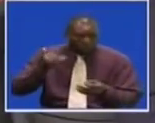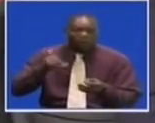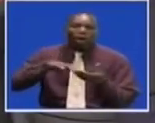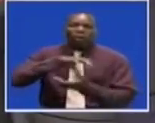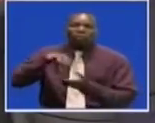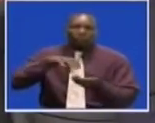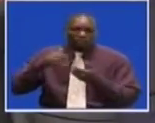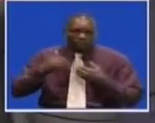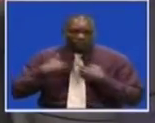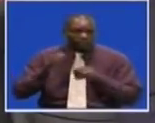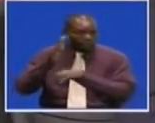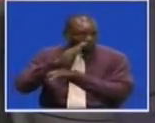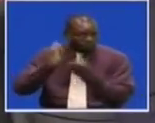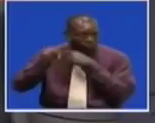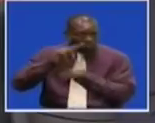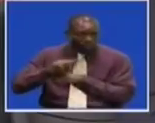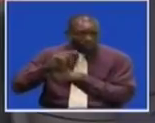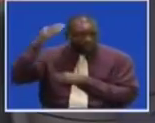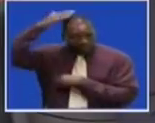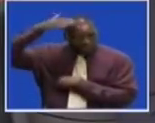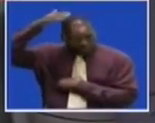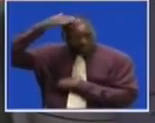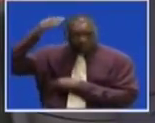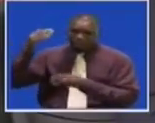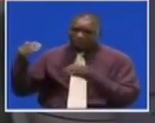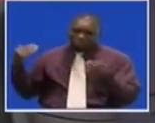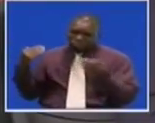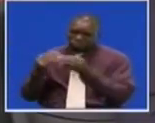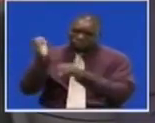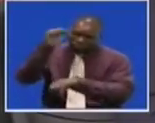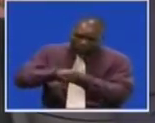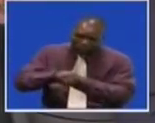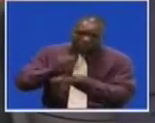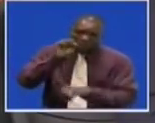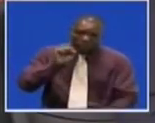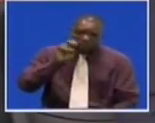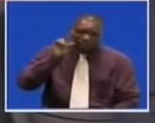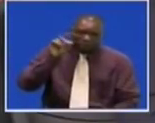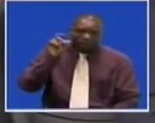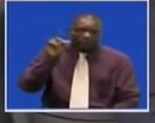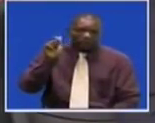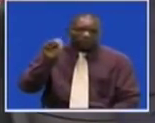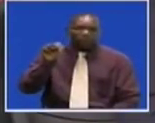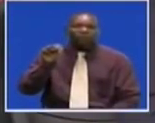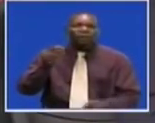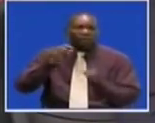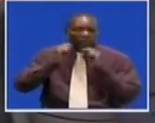Kana Football Club this afternoon came from behind to beat visiting Al Ahly of Sudan.